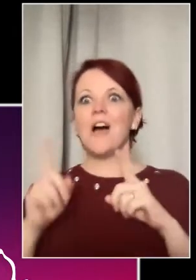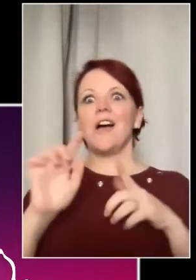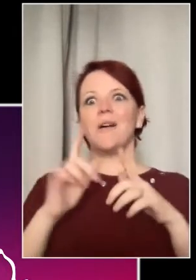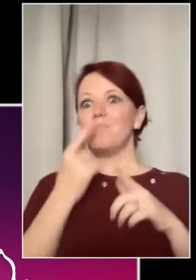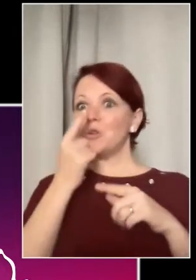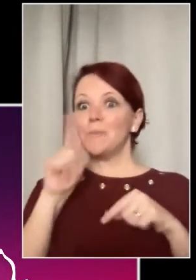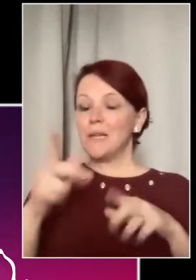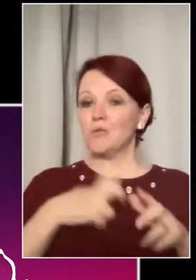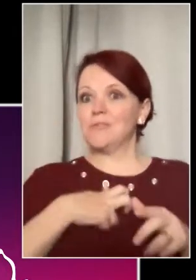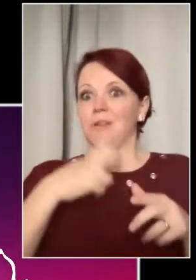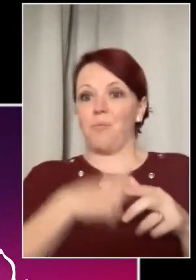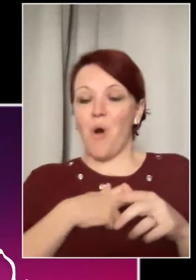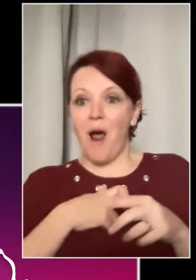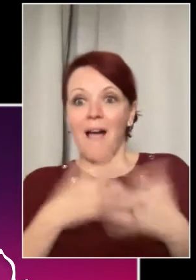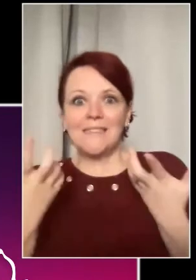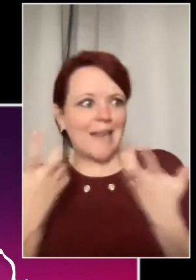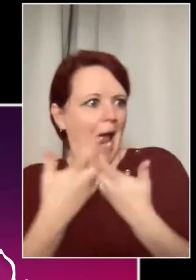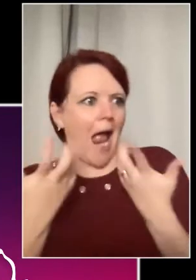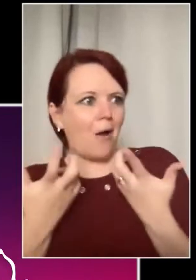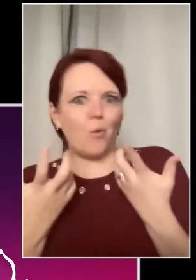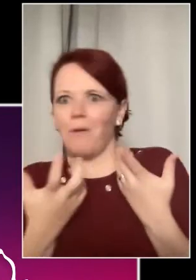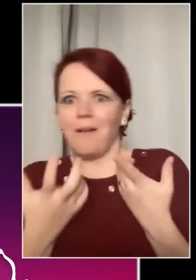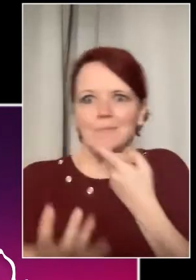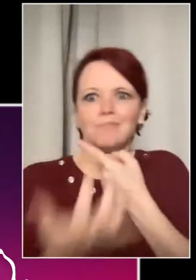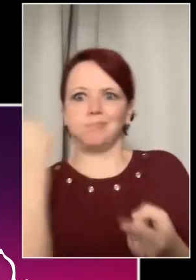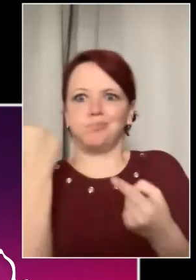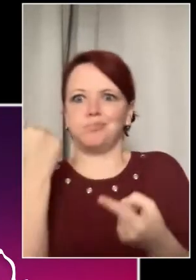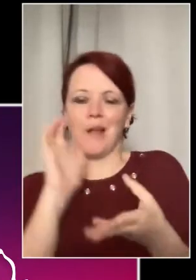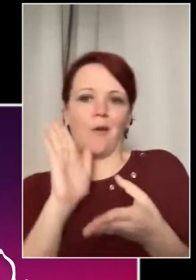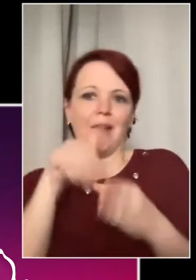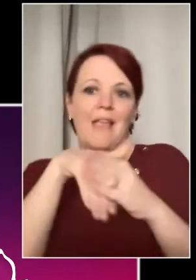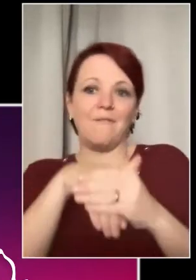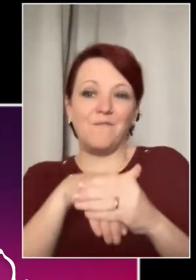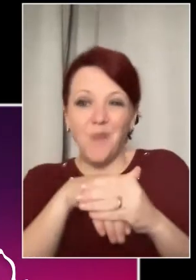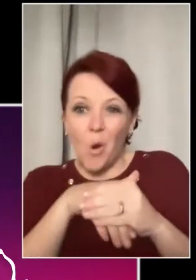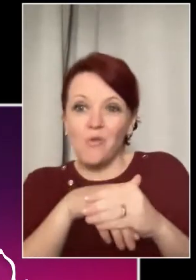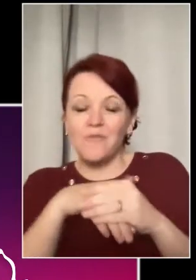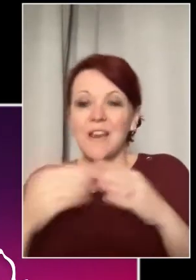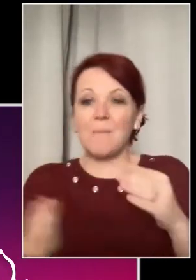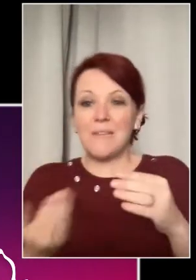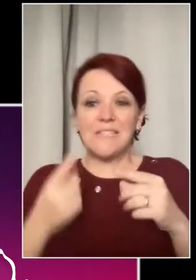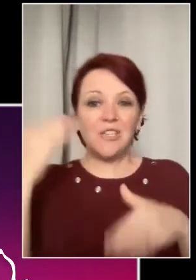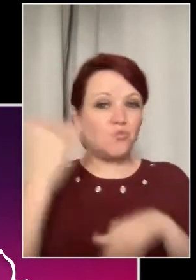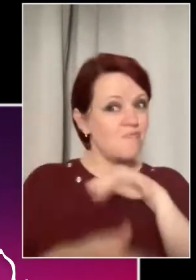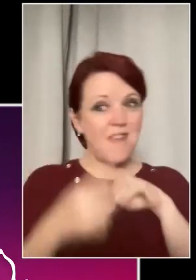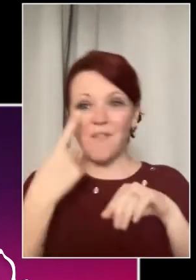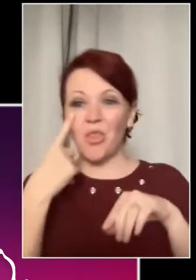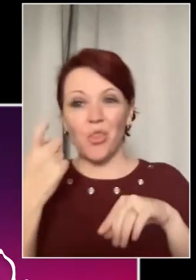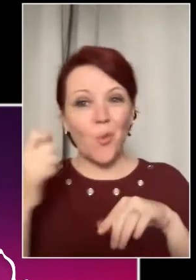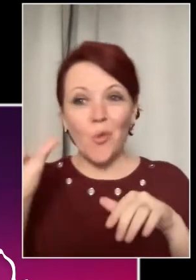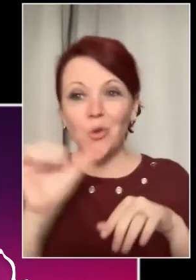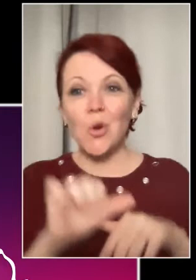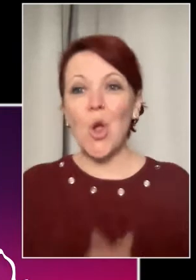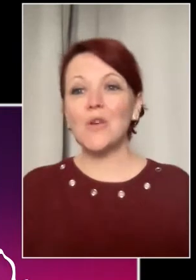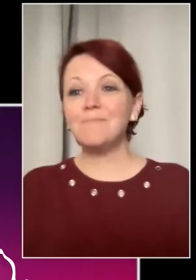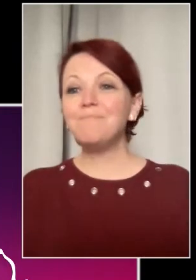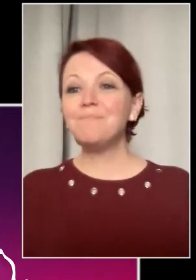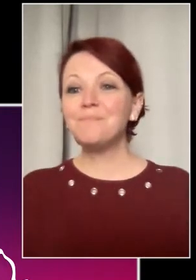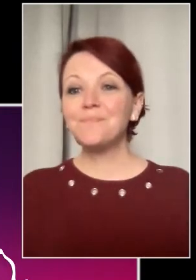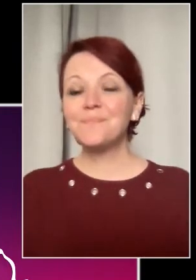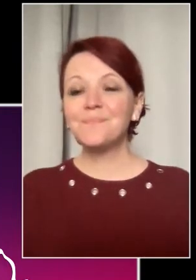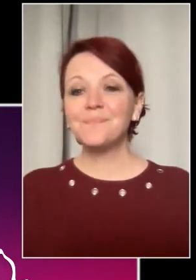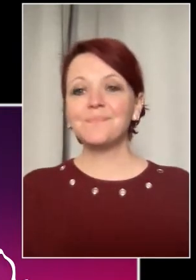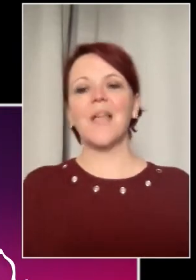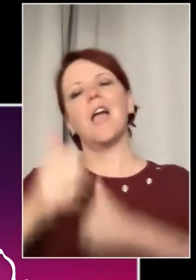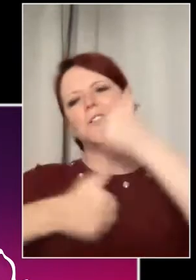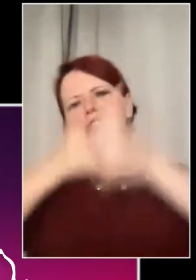but also it's such a great opportunity. So definitely look into it if you're interested. Fantastic. Okay, well, congratulations once